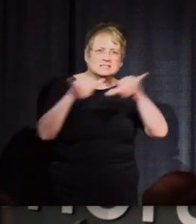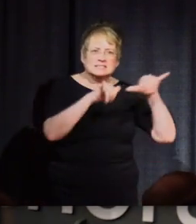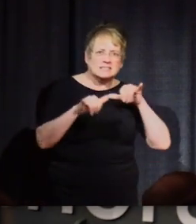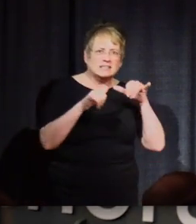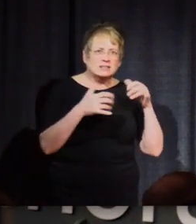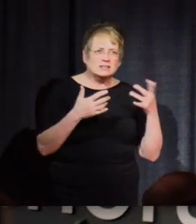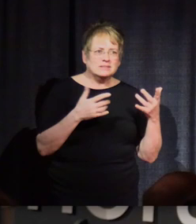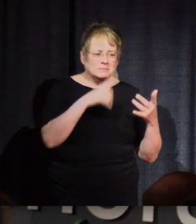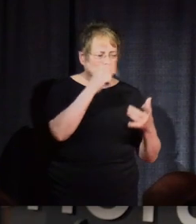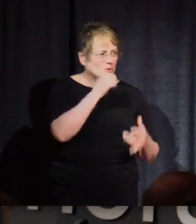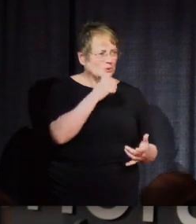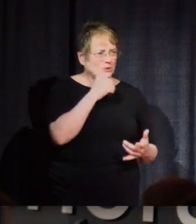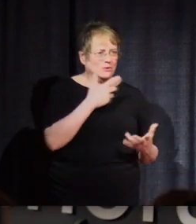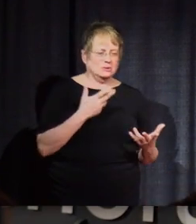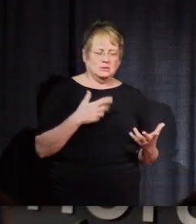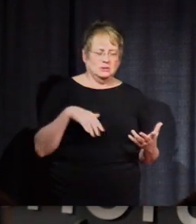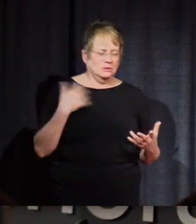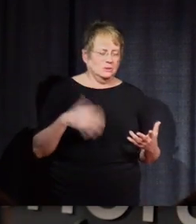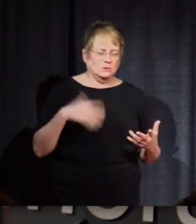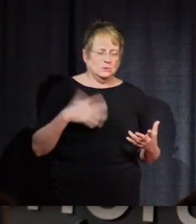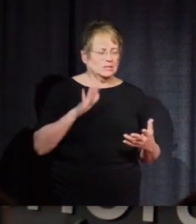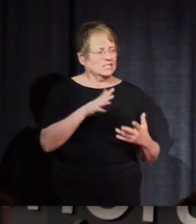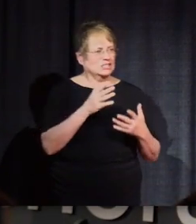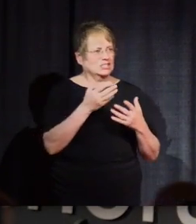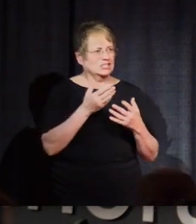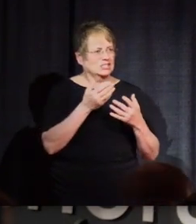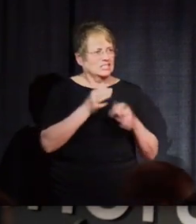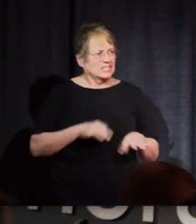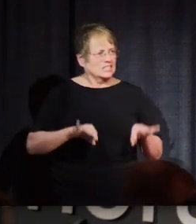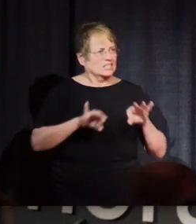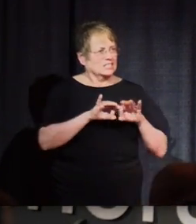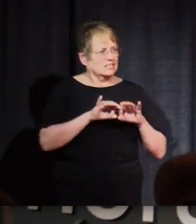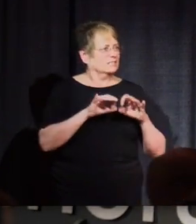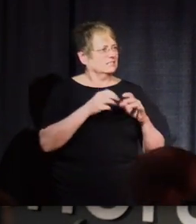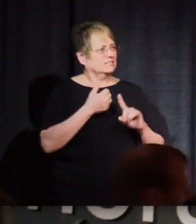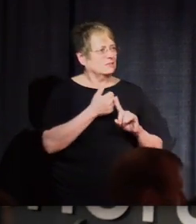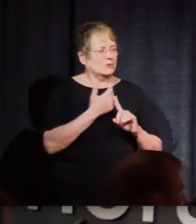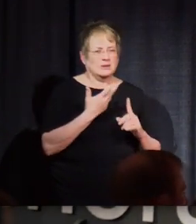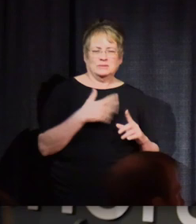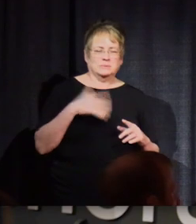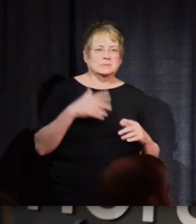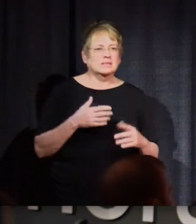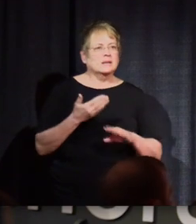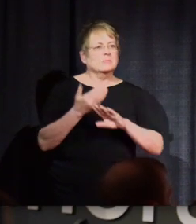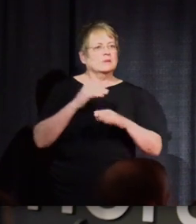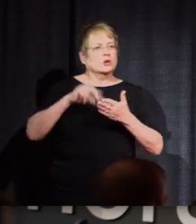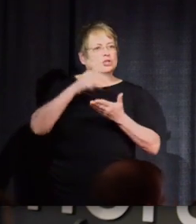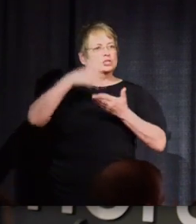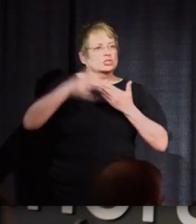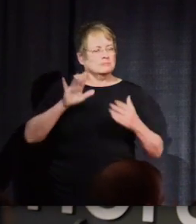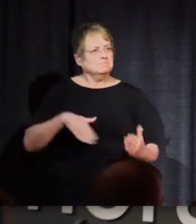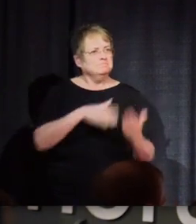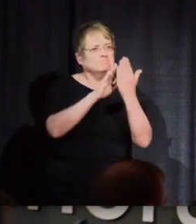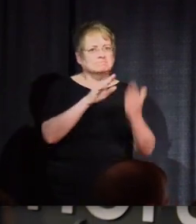girl it does a number on your self-worth before gymnasts stood up to larry nassar prompting safe